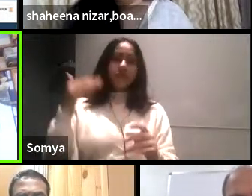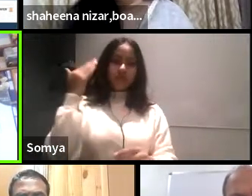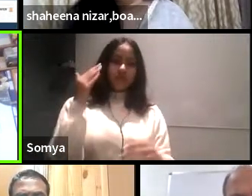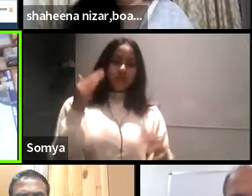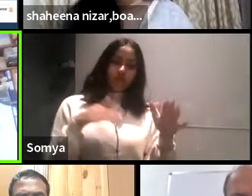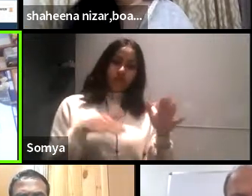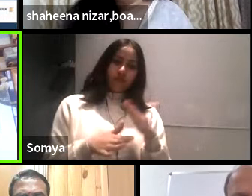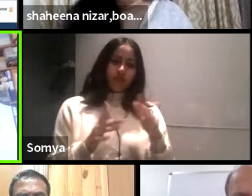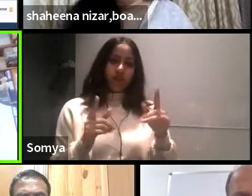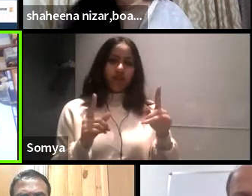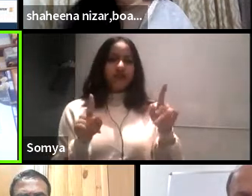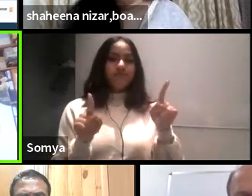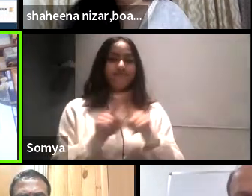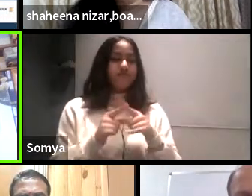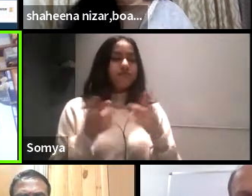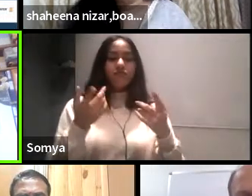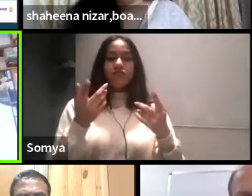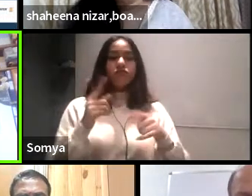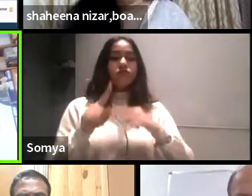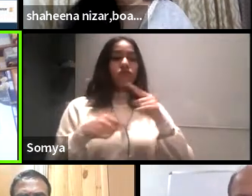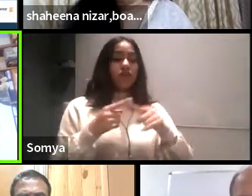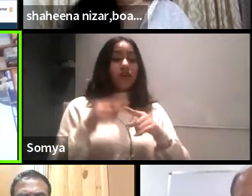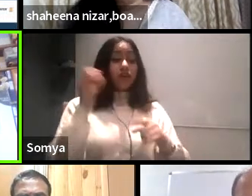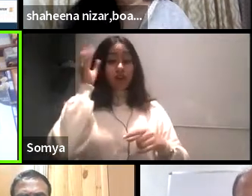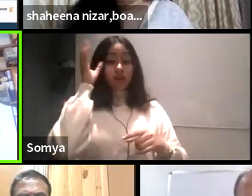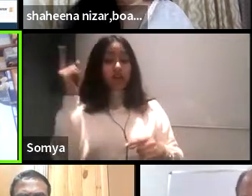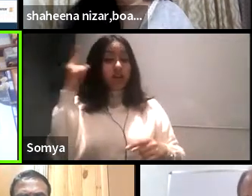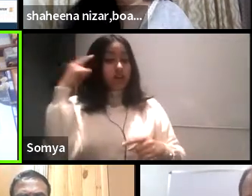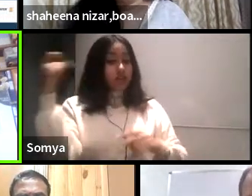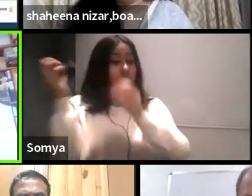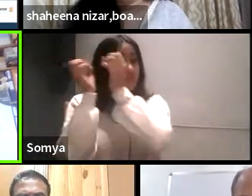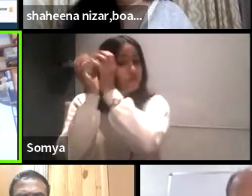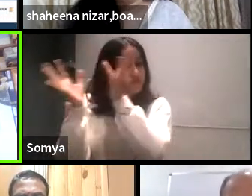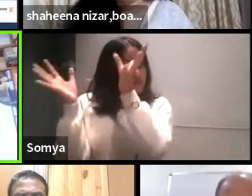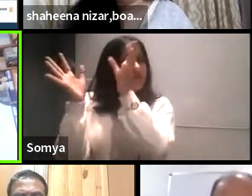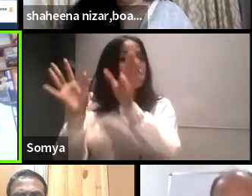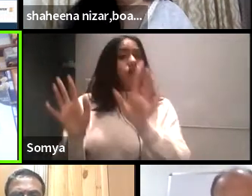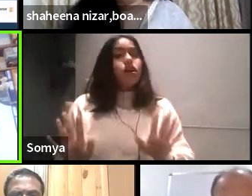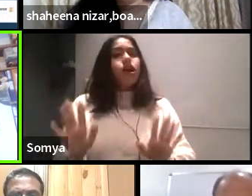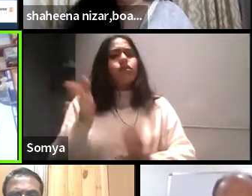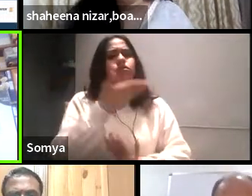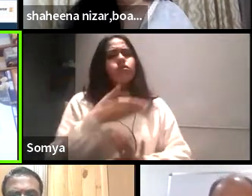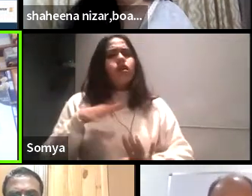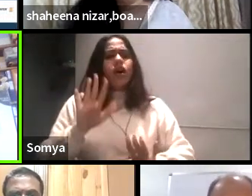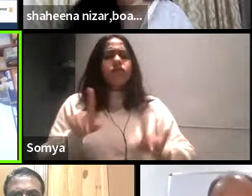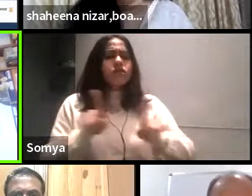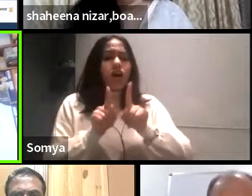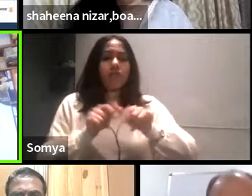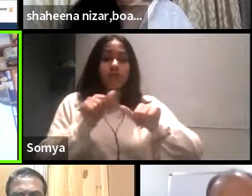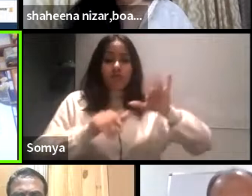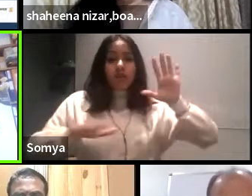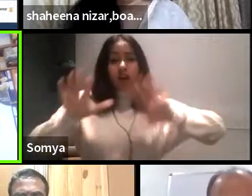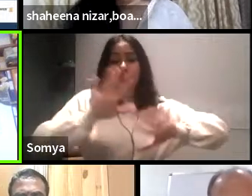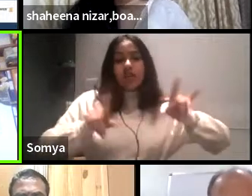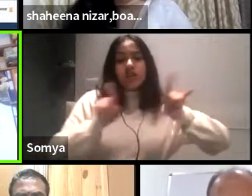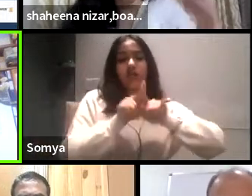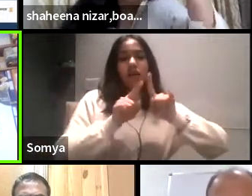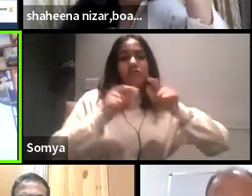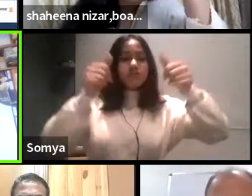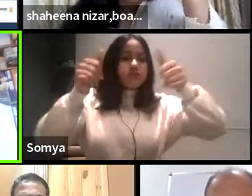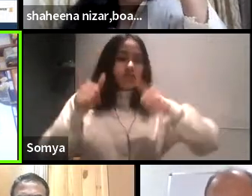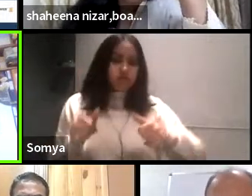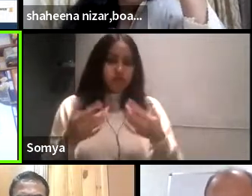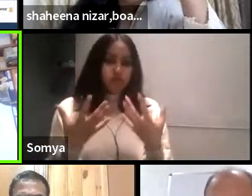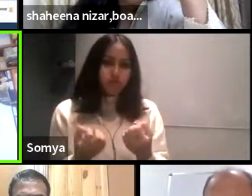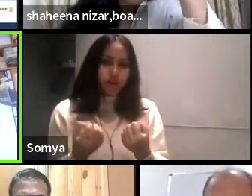thing, information, thought, then you have to action a thought to get a result, right? Because